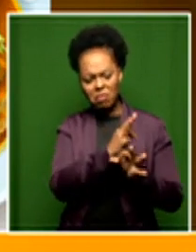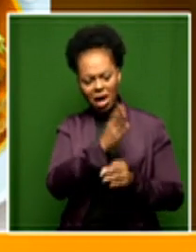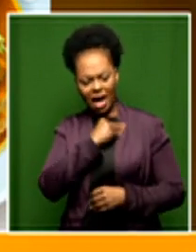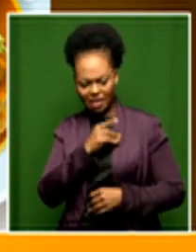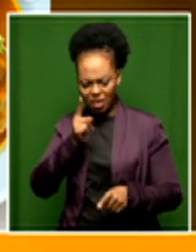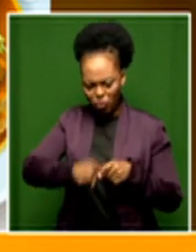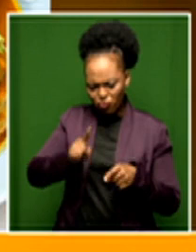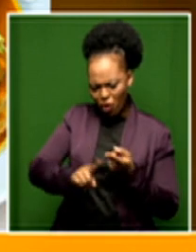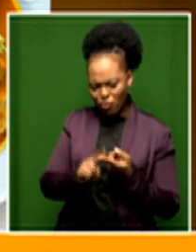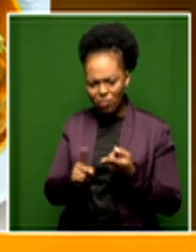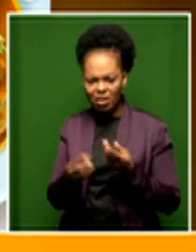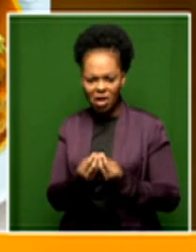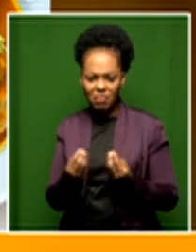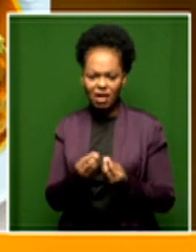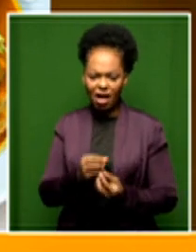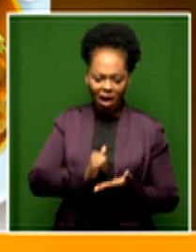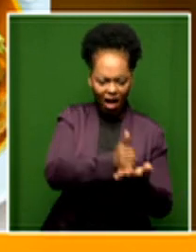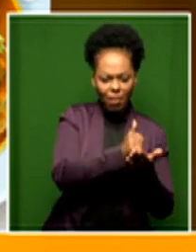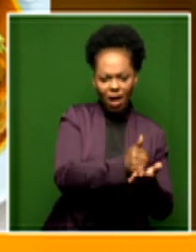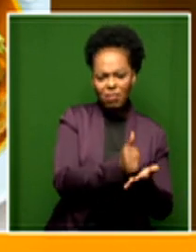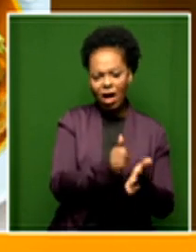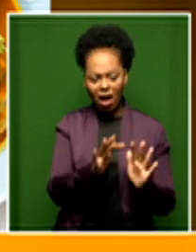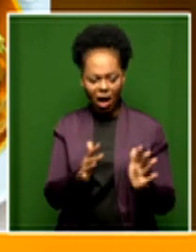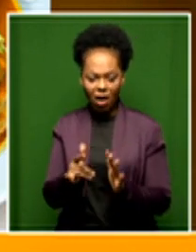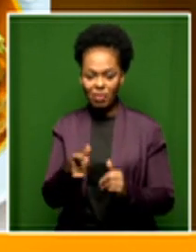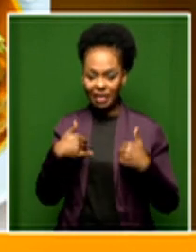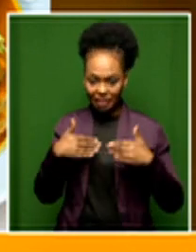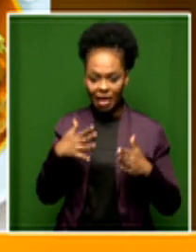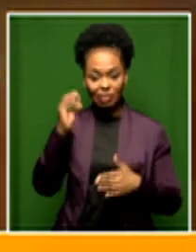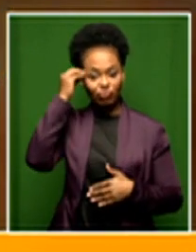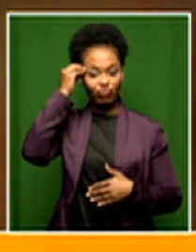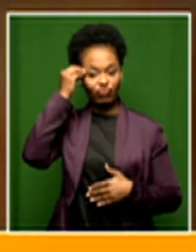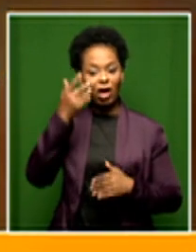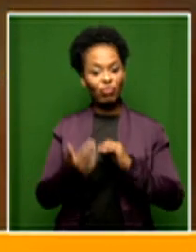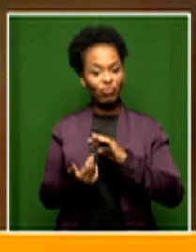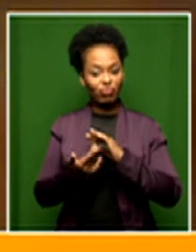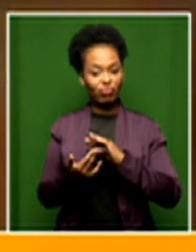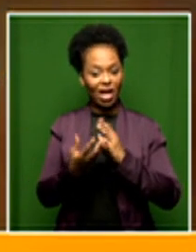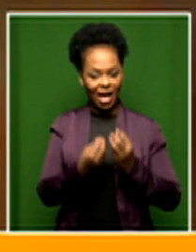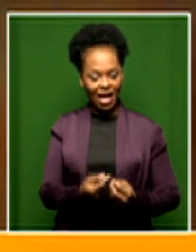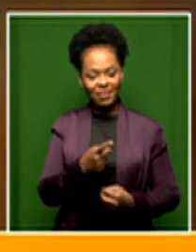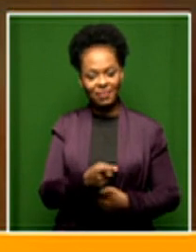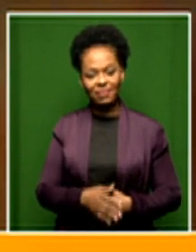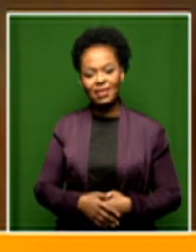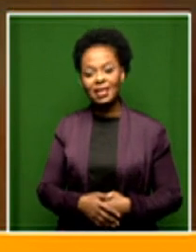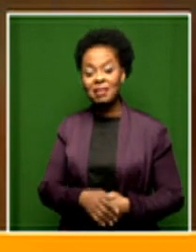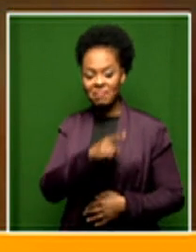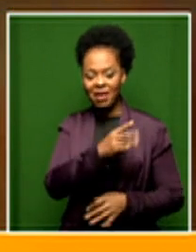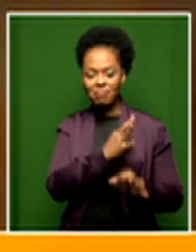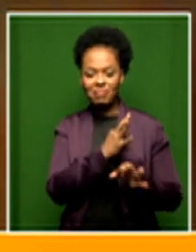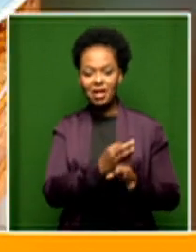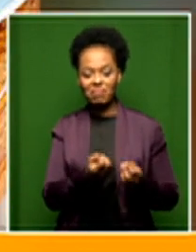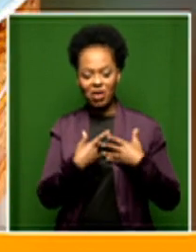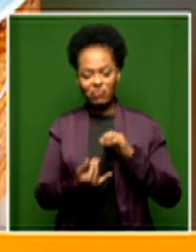like I was his sous chef. So that's where I actually started, and he's the inspiration behind my career. So